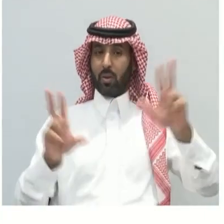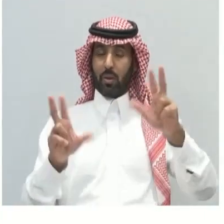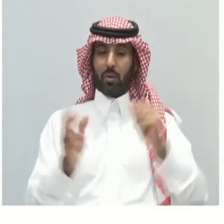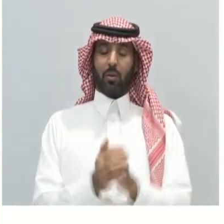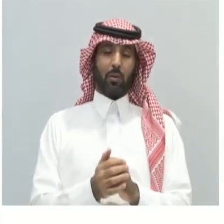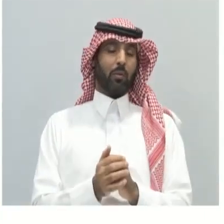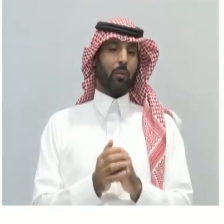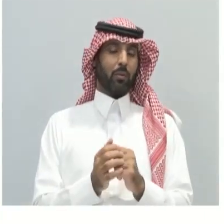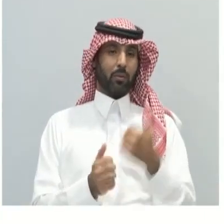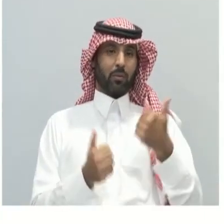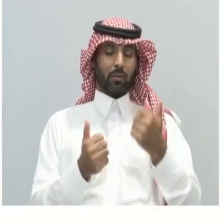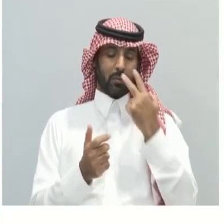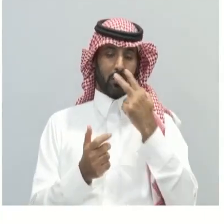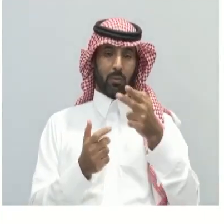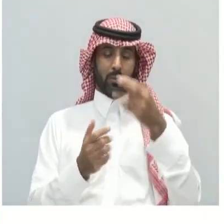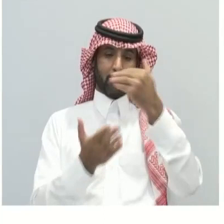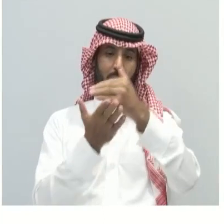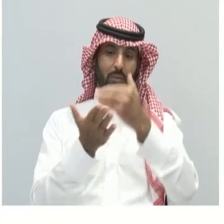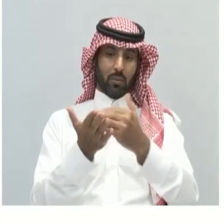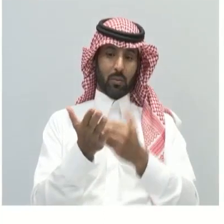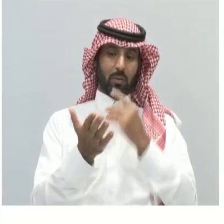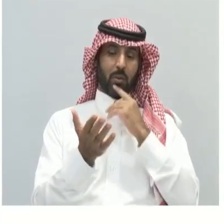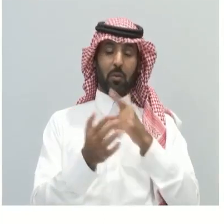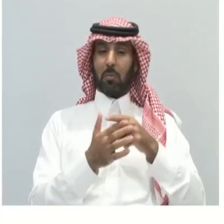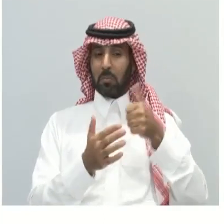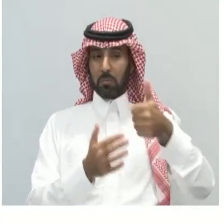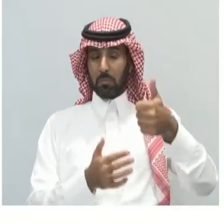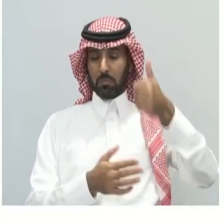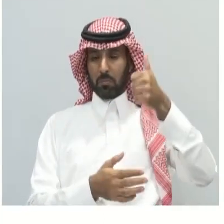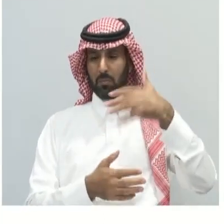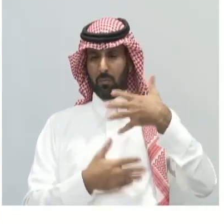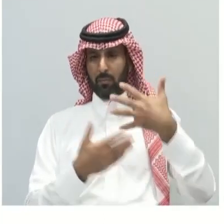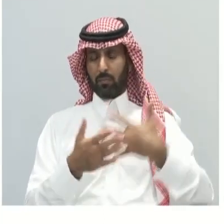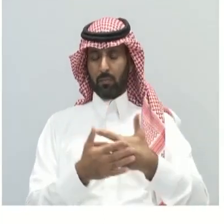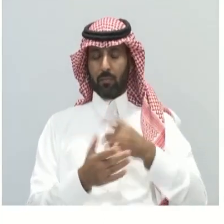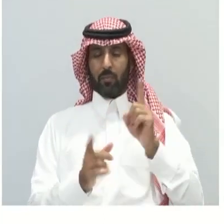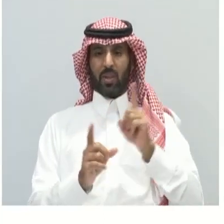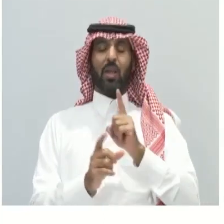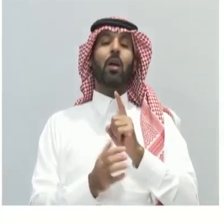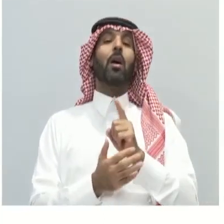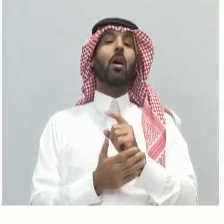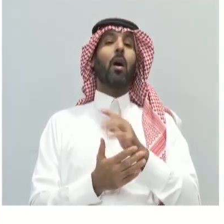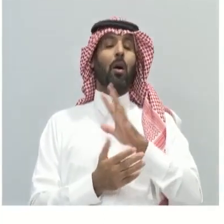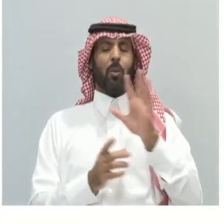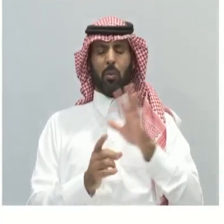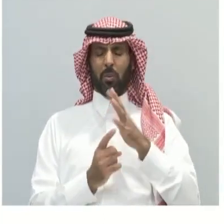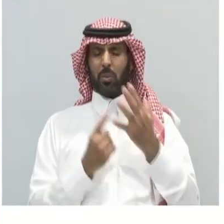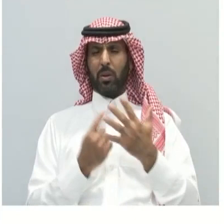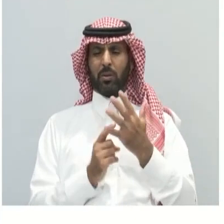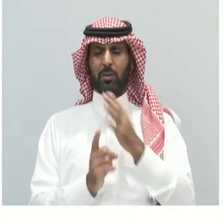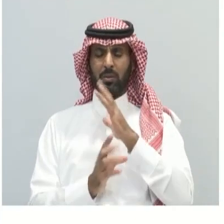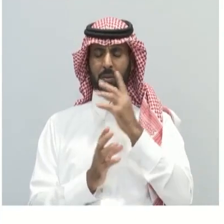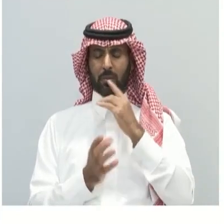contestant. We listed the things that have positive impact on Imad's performance and the